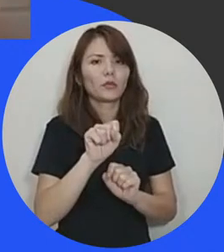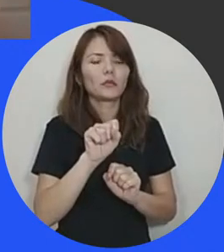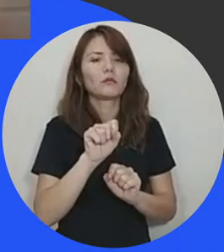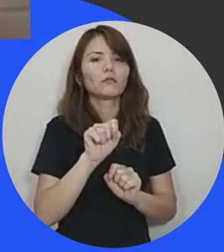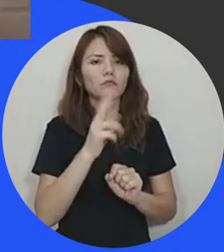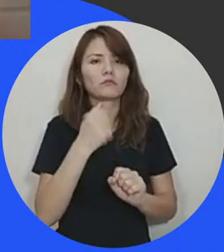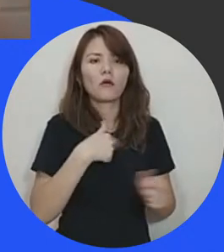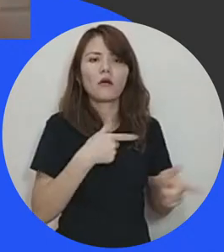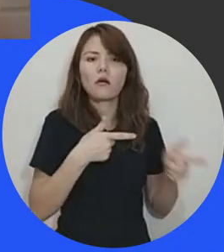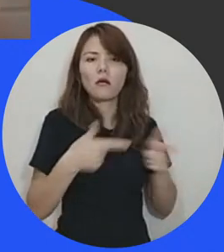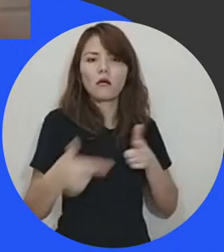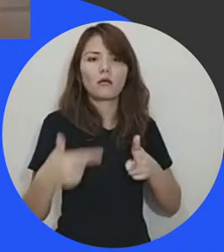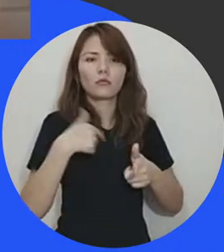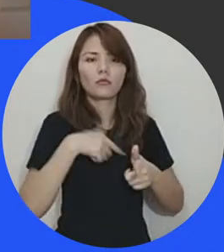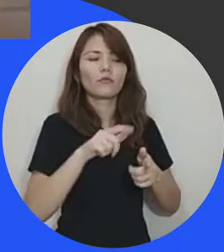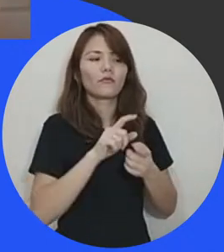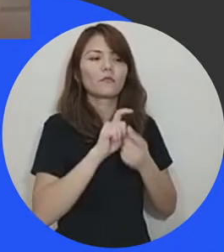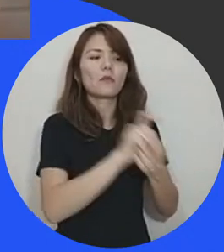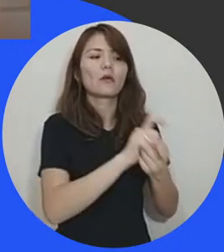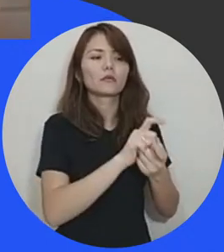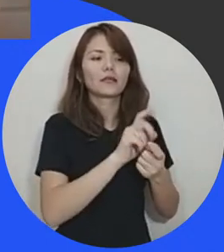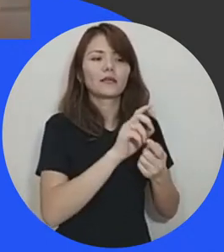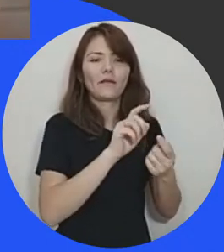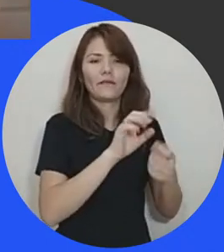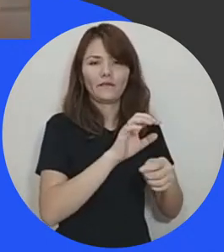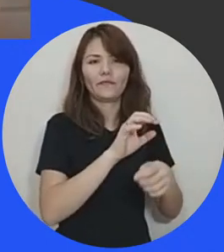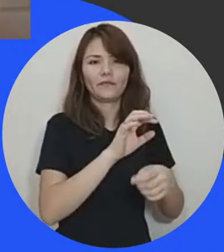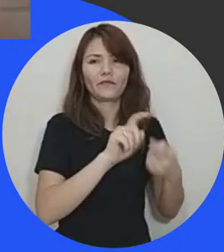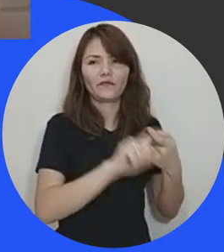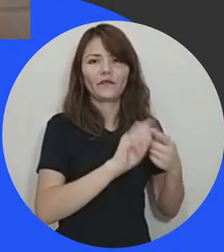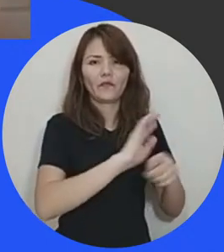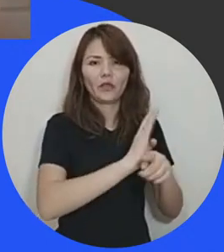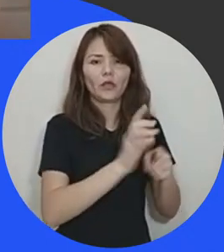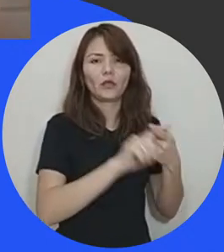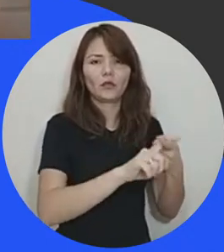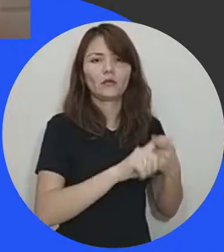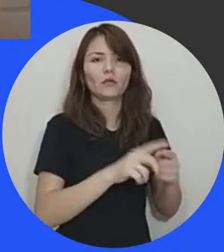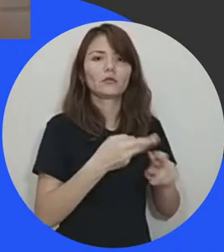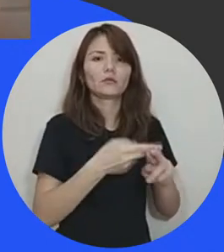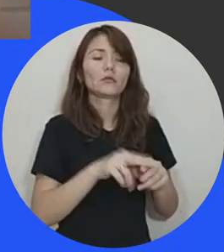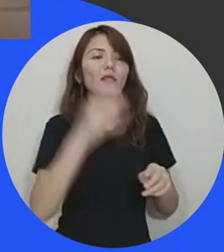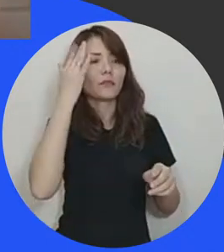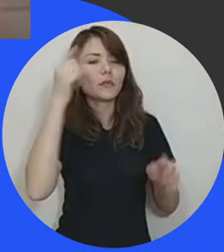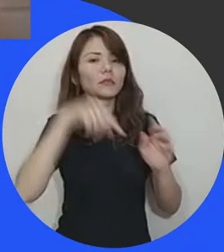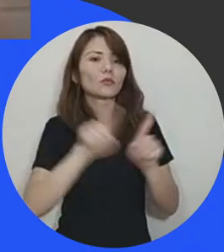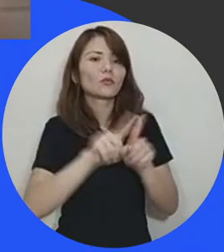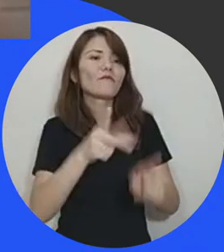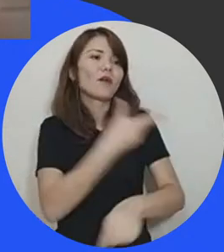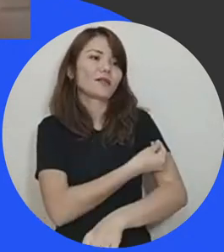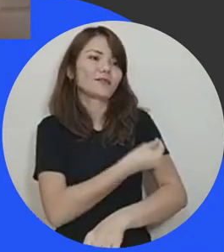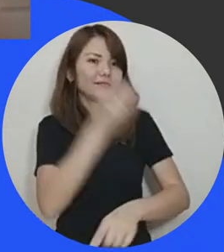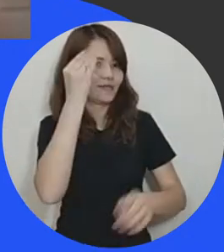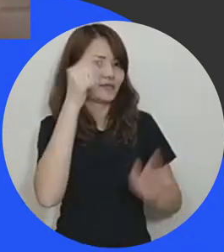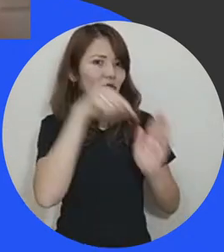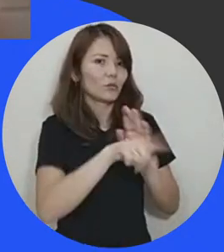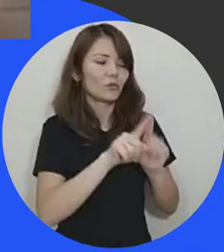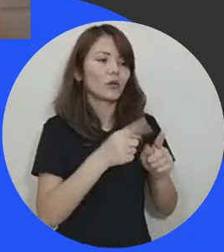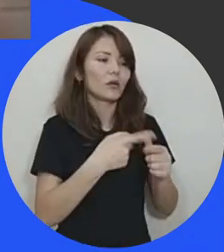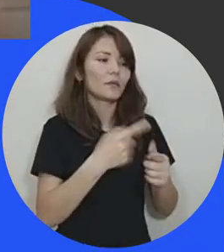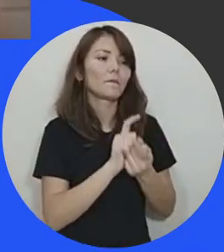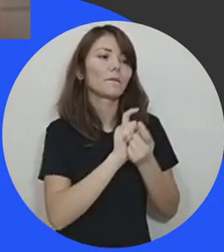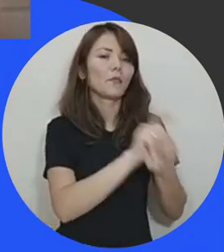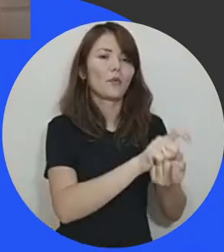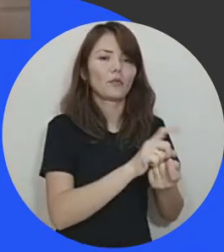by a vaccine. Speaking of technology, what makes this pandemic different from the previous ones is